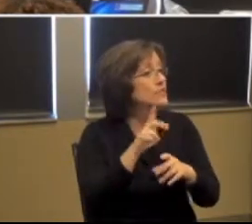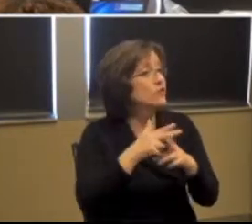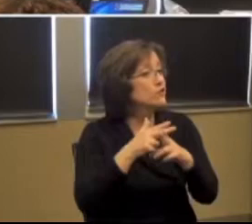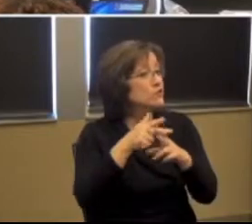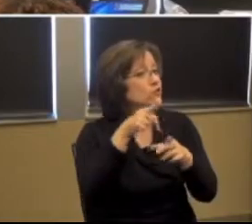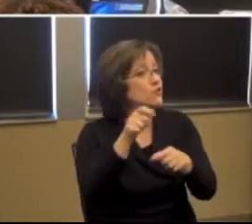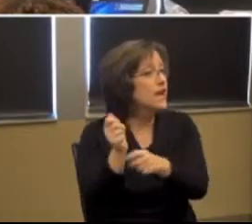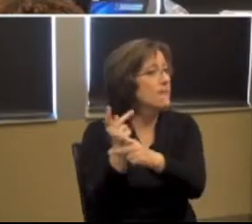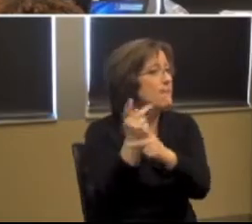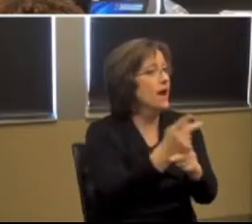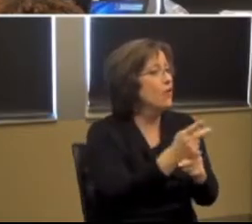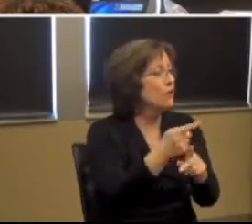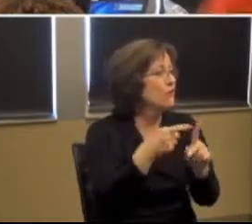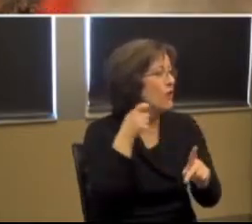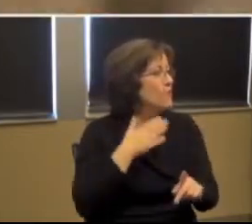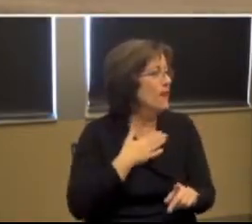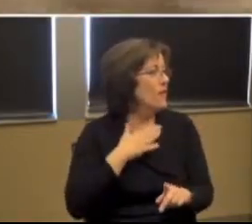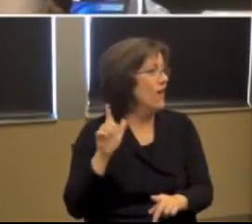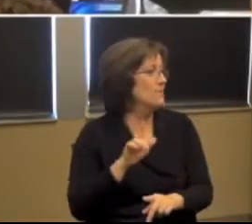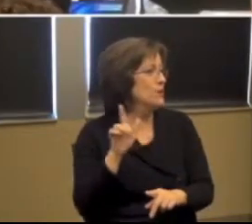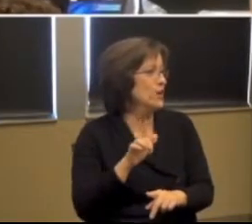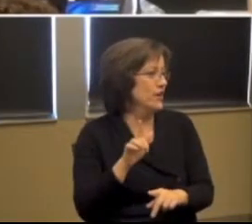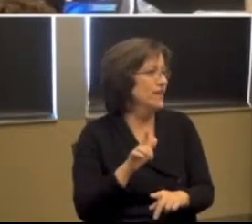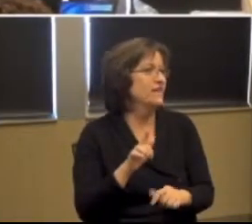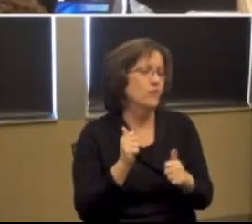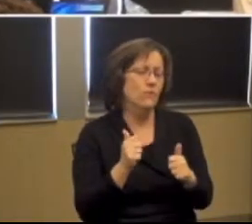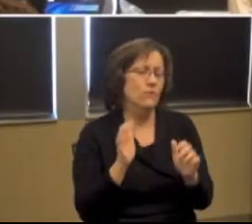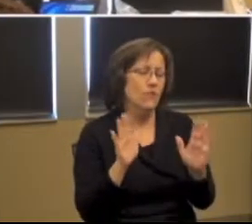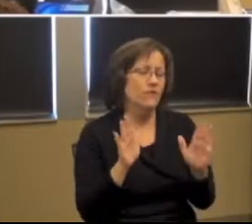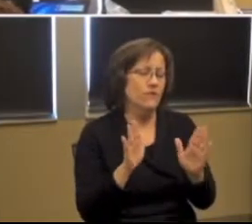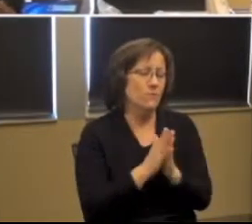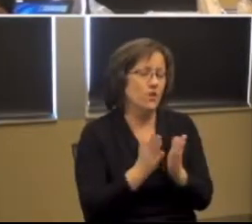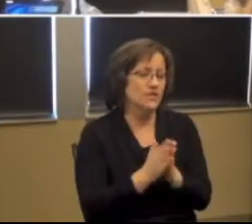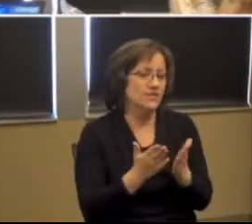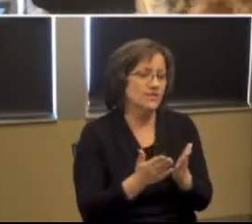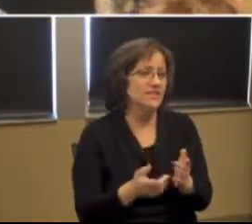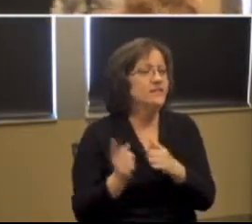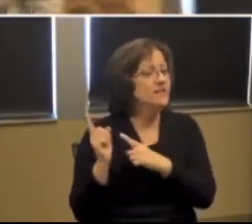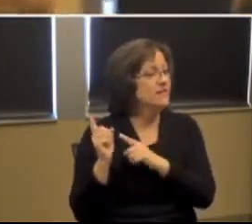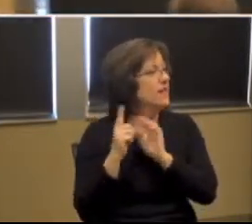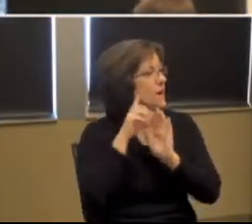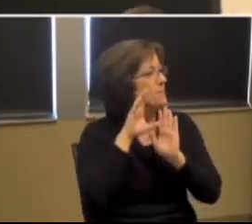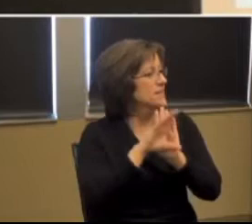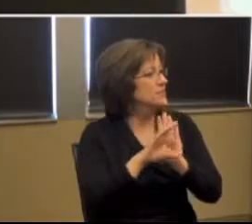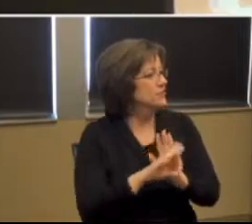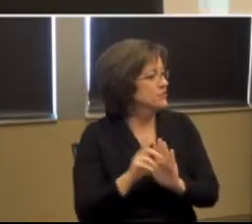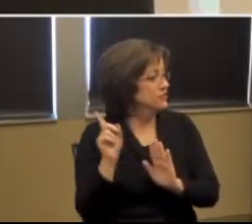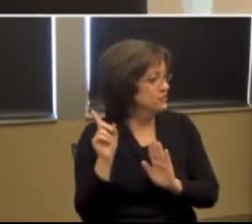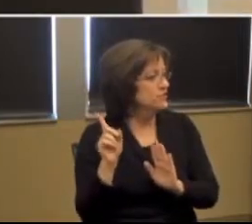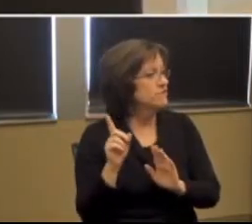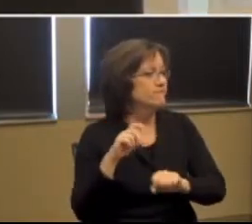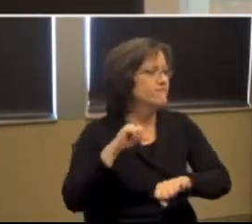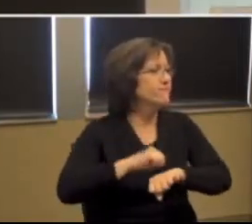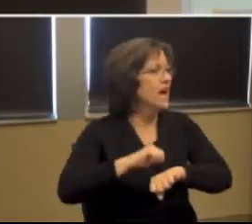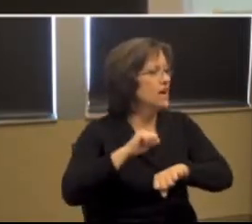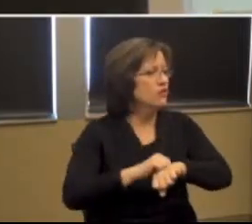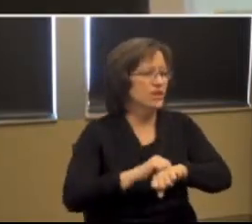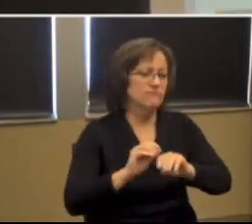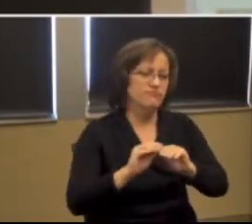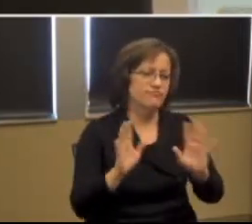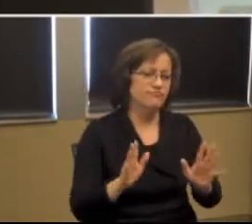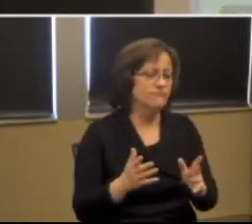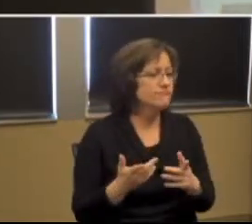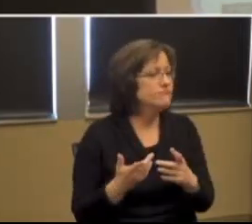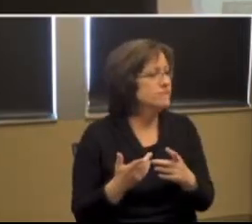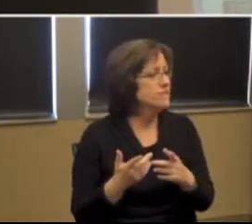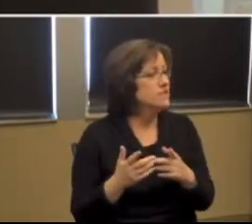are wonderful books. So these are just some pictures of some of those. Good examples. Concrete. And what you'll notice, a